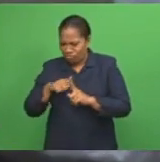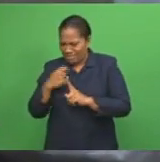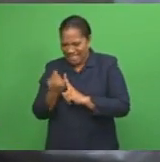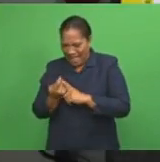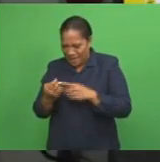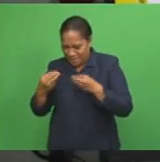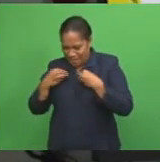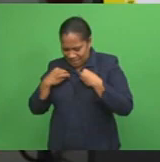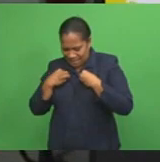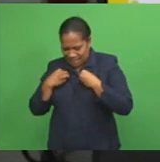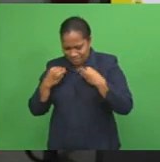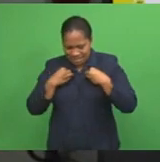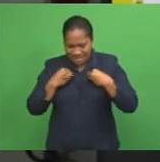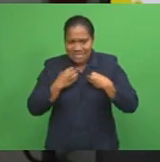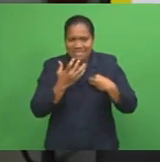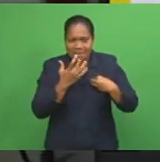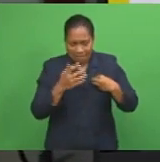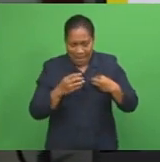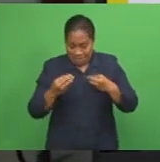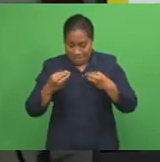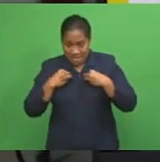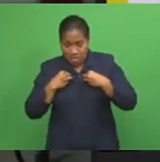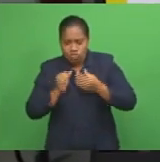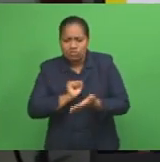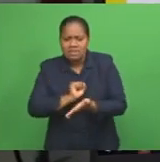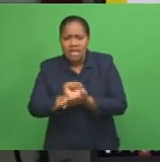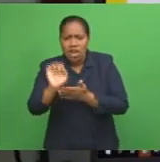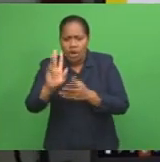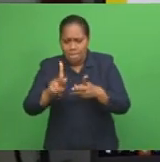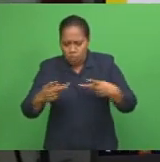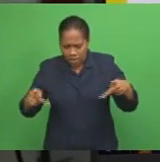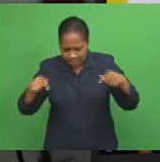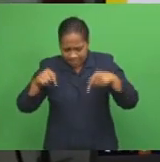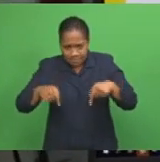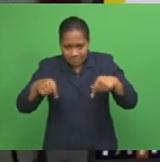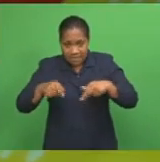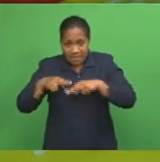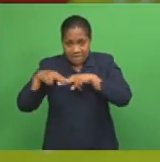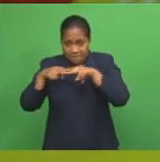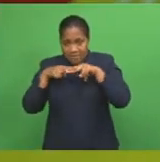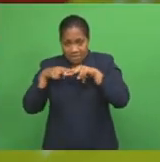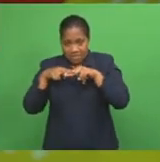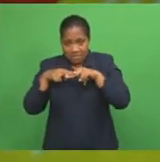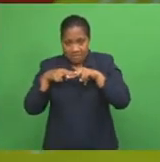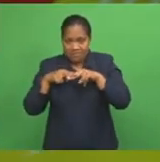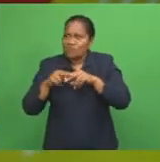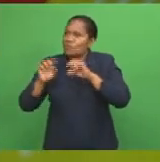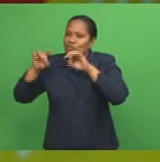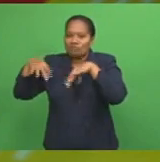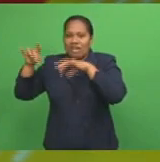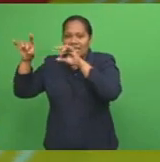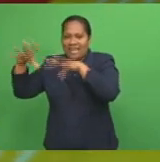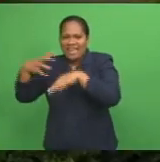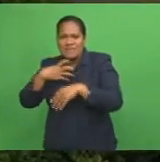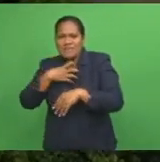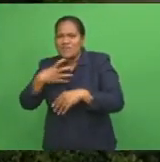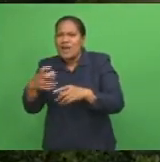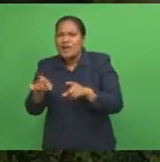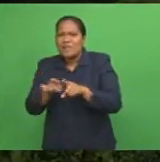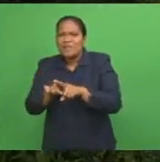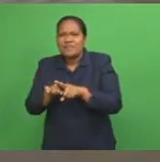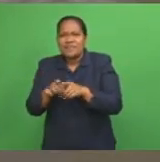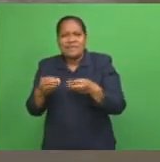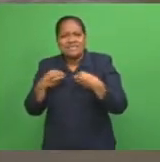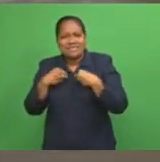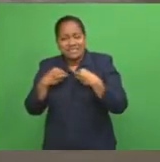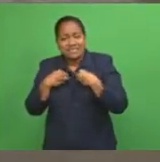business-to-business type product, where you're selling your products here in Fiji to a wholesaler in Australia, to a more of a business-to-consumer model,